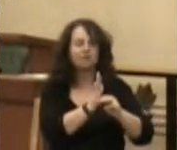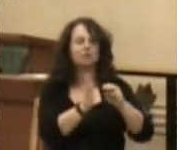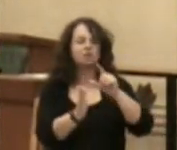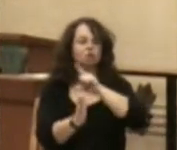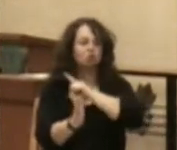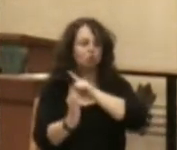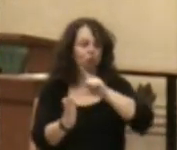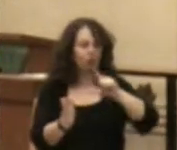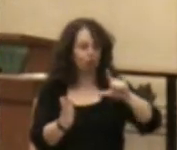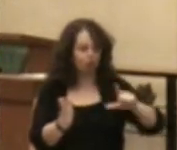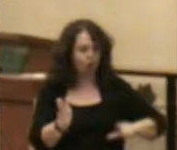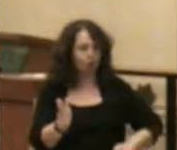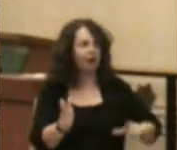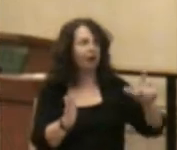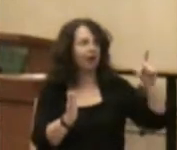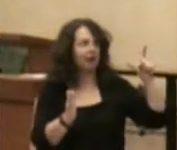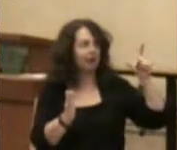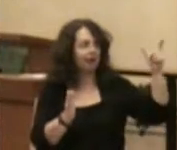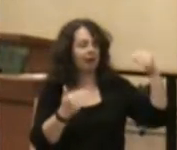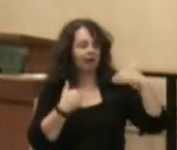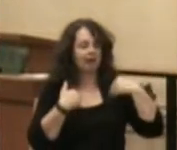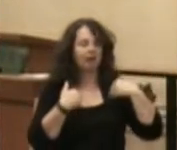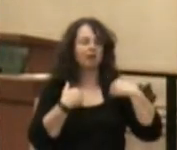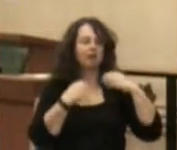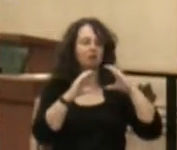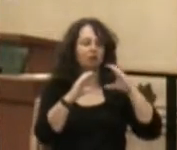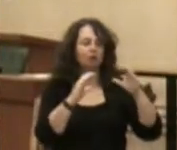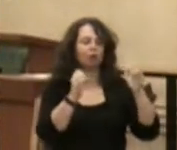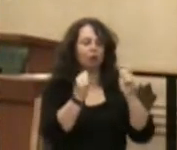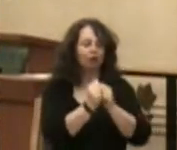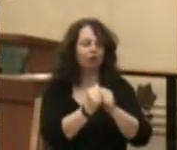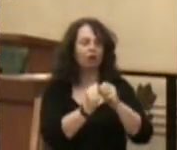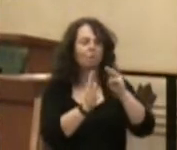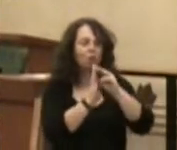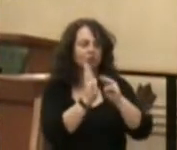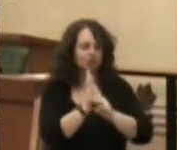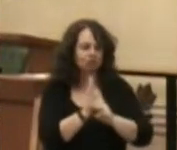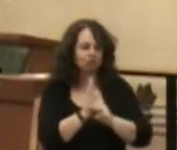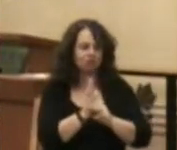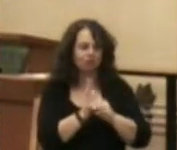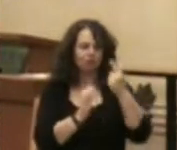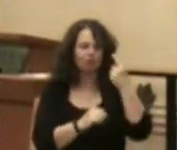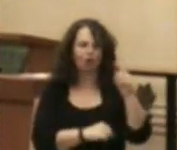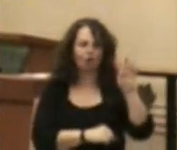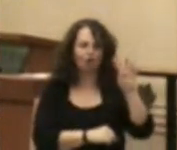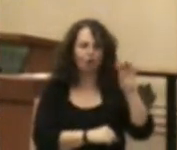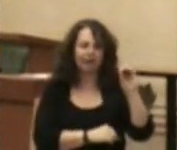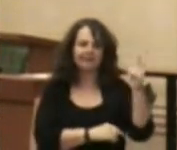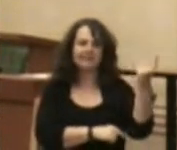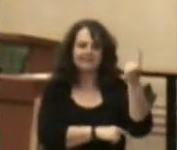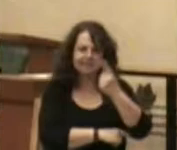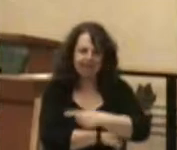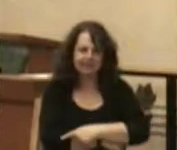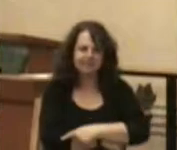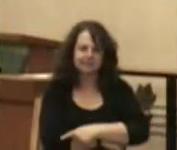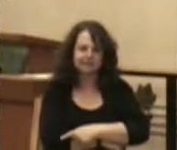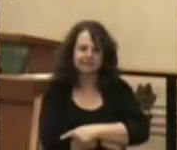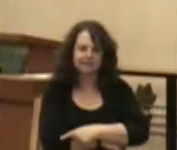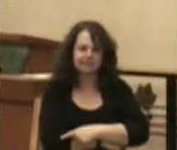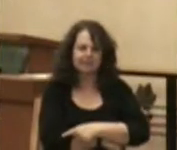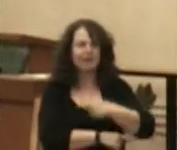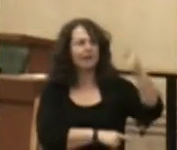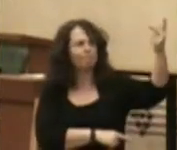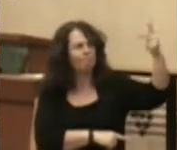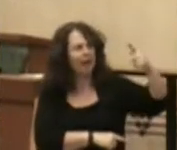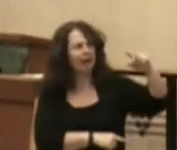40 days worth. The people worry. They panic. They don't know what has become of